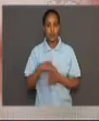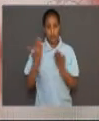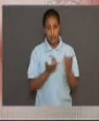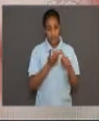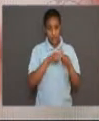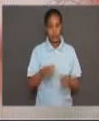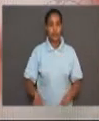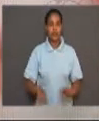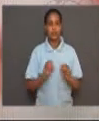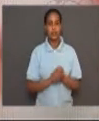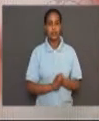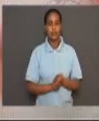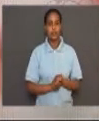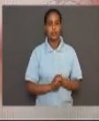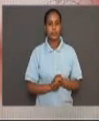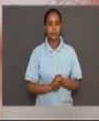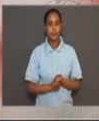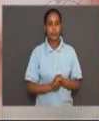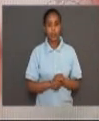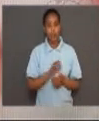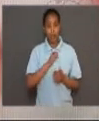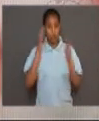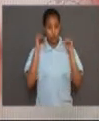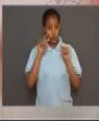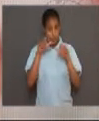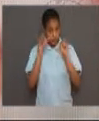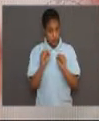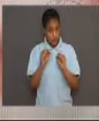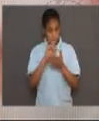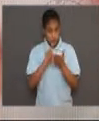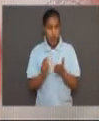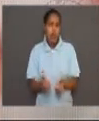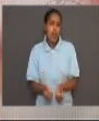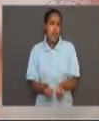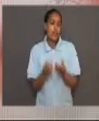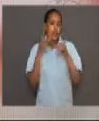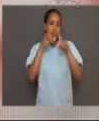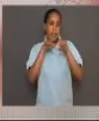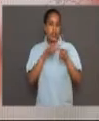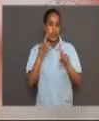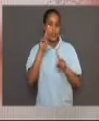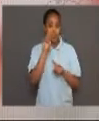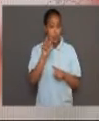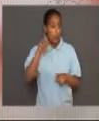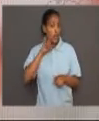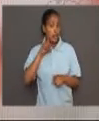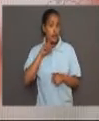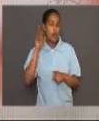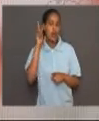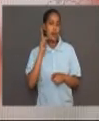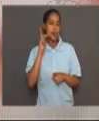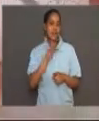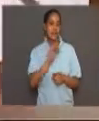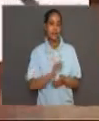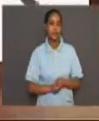Welcome back, students. I hope that you were able to list a lot of different thermoplastic